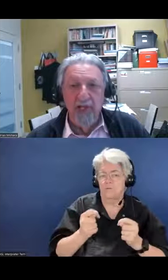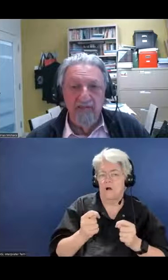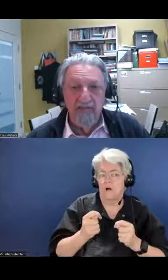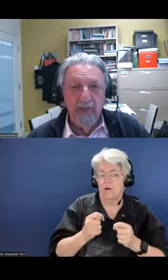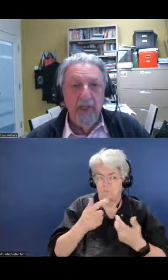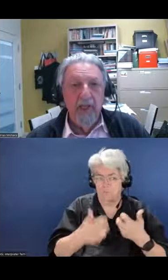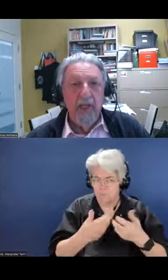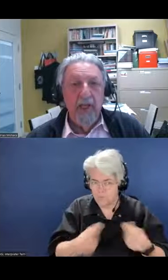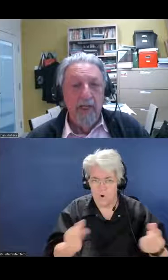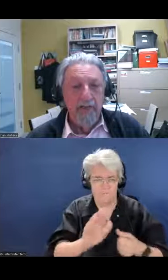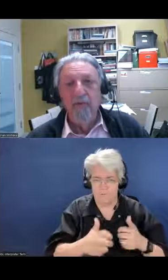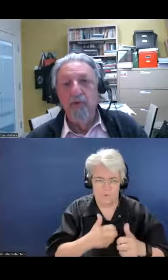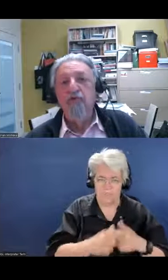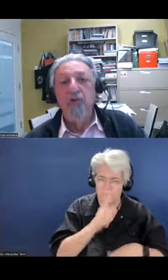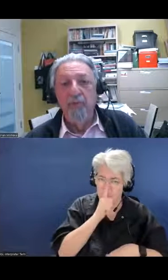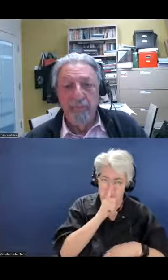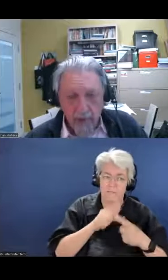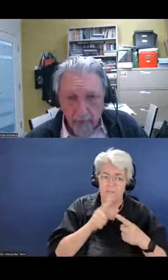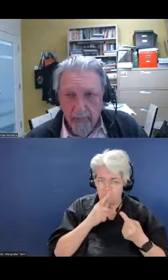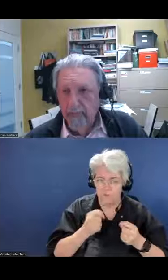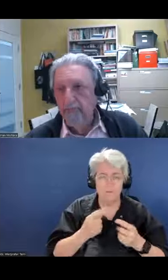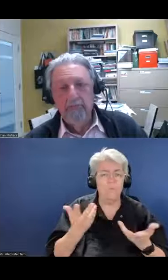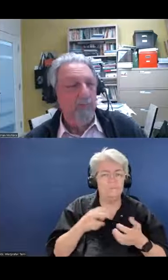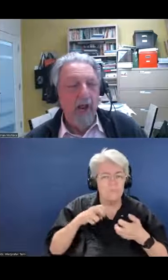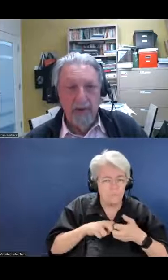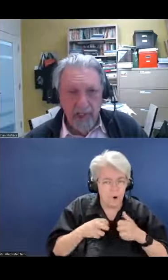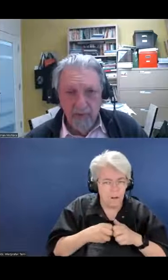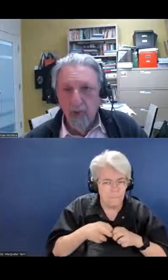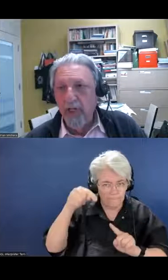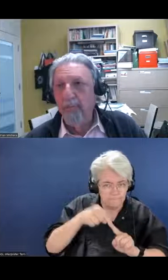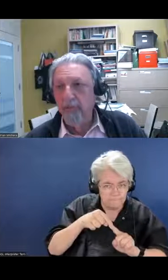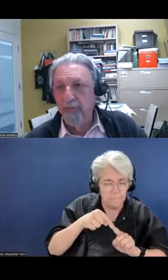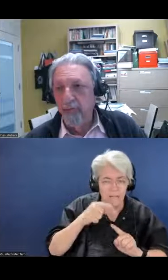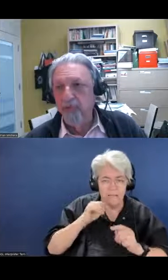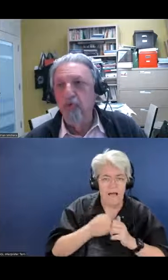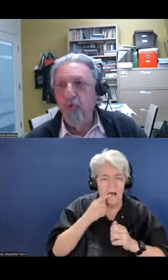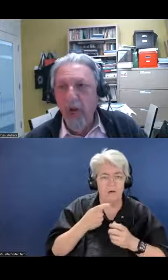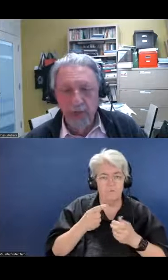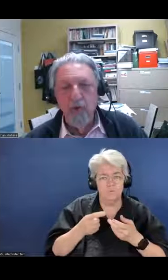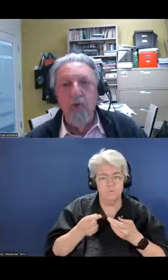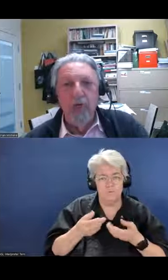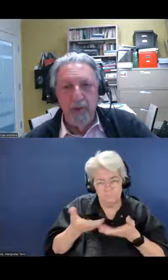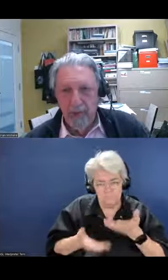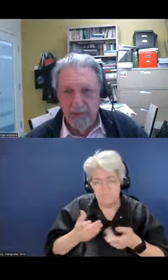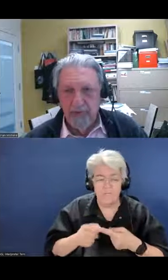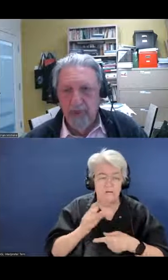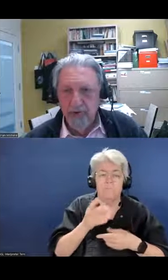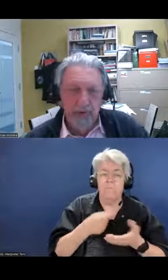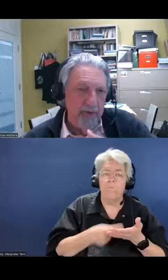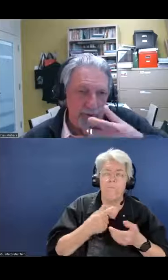someone's life. They focus on the problem. Hardly ever talk about the person. Who are you? What are